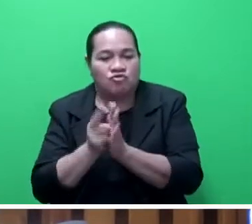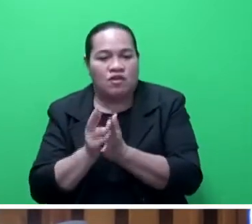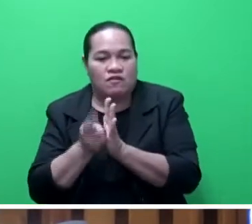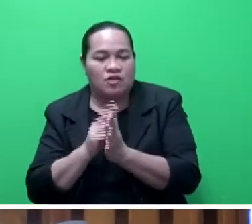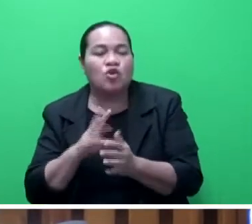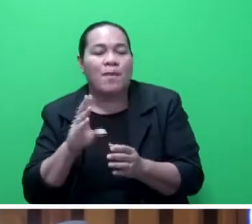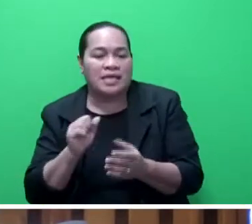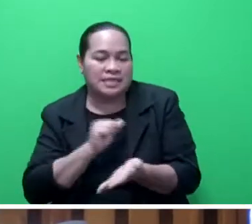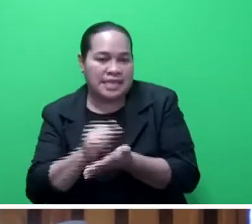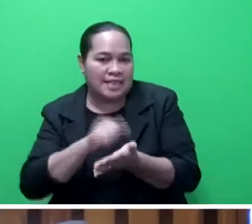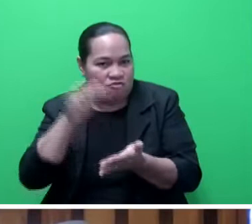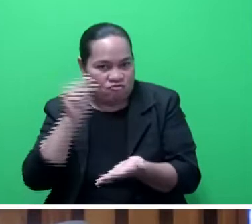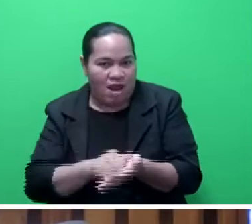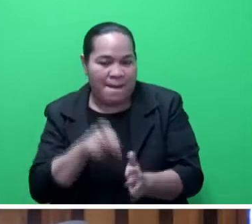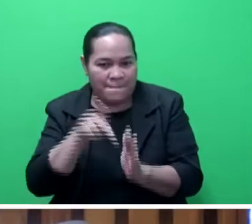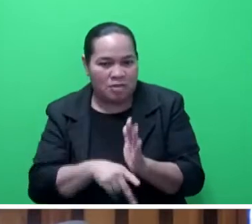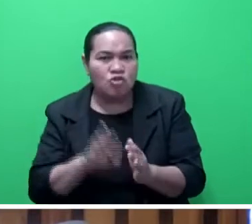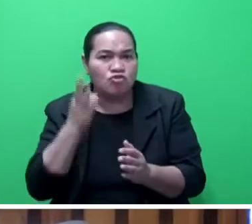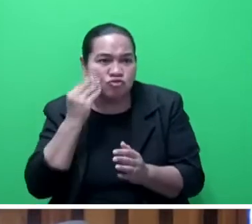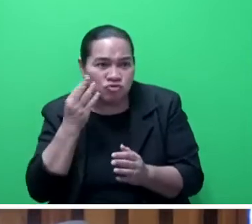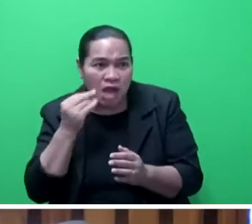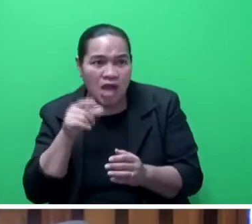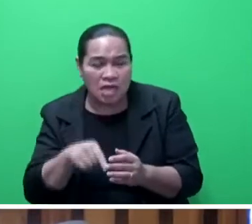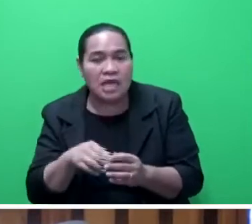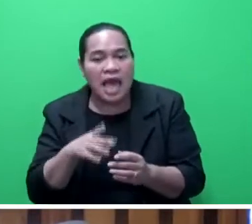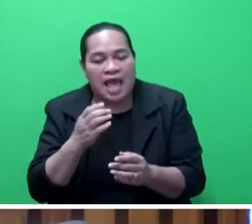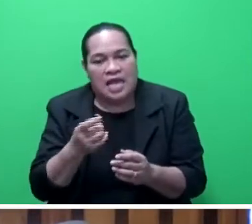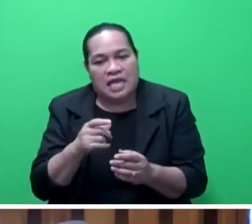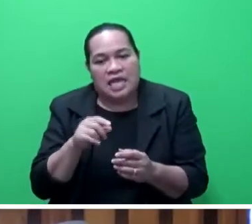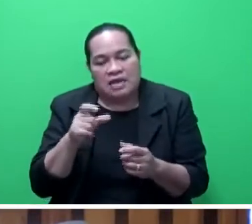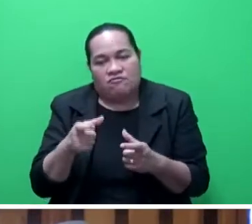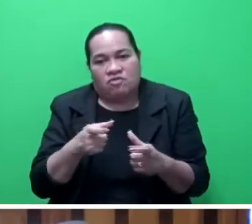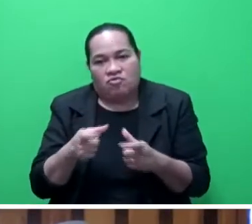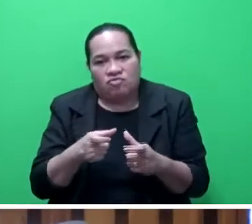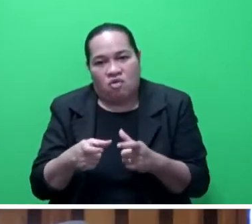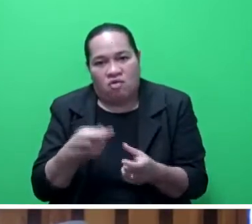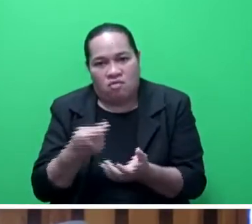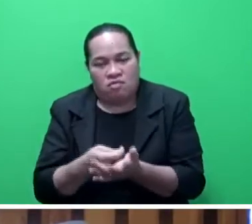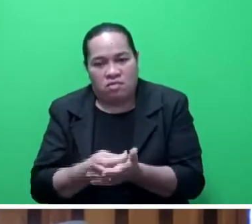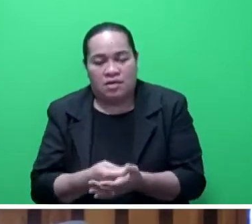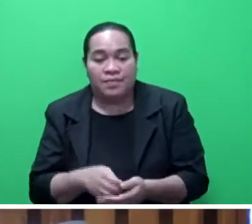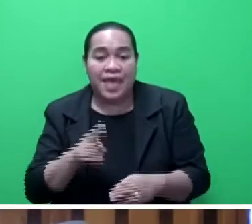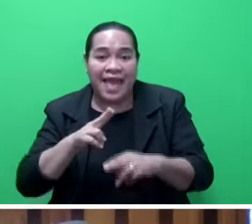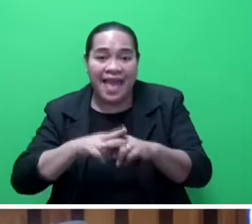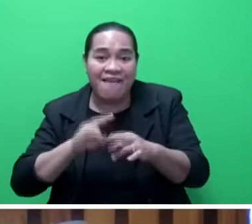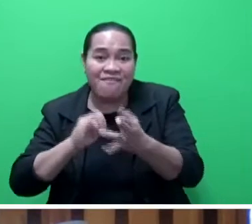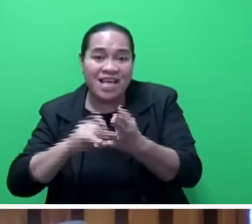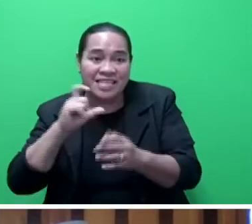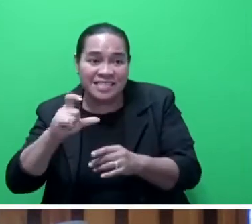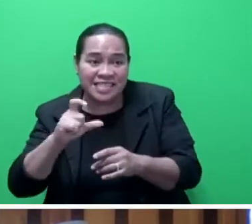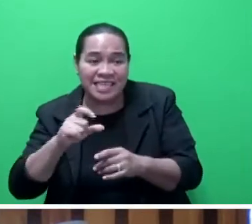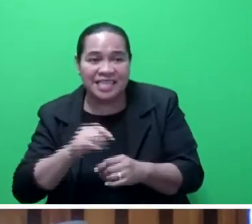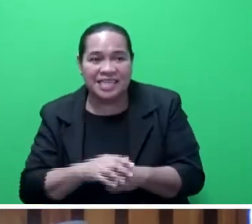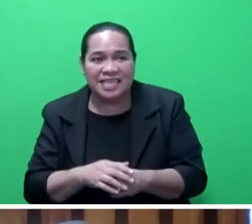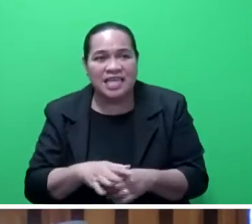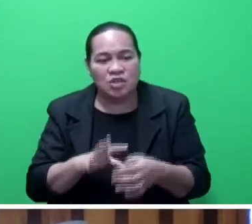price. Sugar, of course, Mr. Speaker, sir, is subject to price control. Mr. Speaker, sir, the FSC is, of course, no different. It has to have a